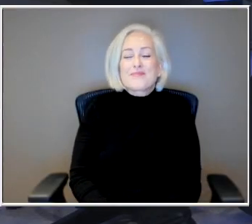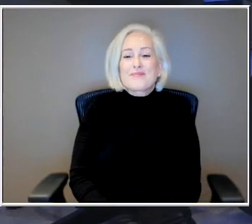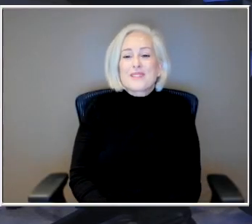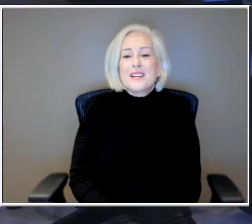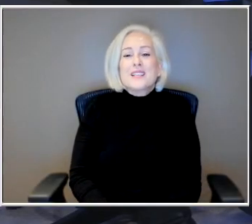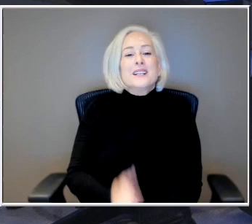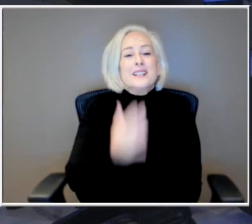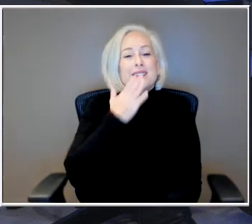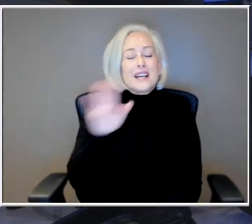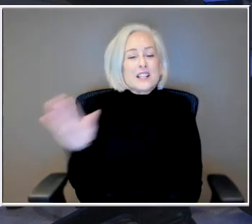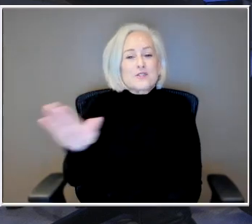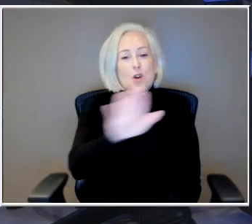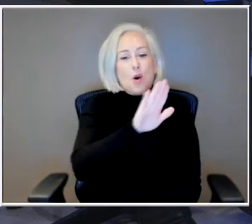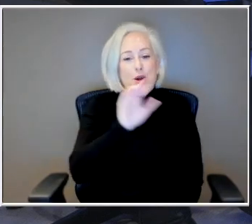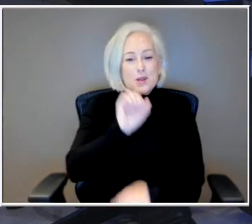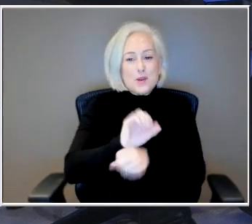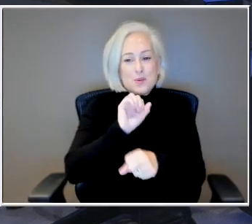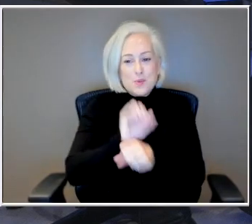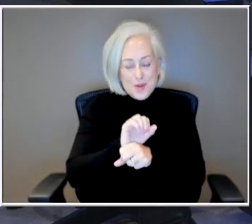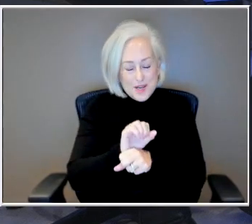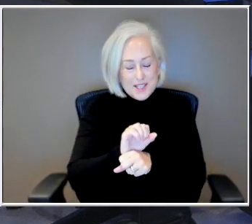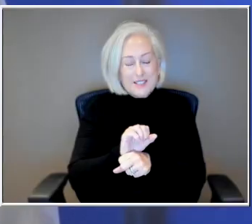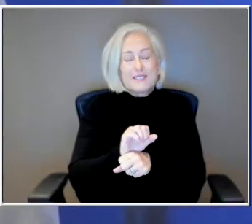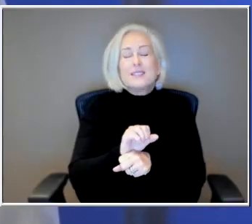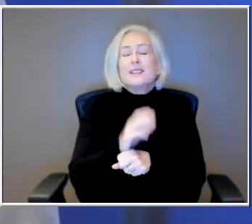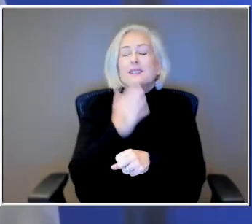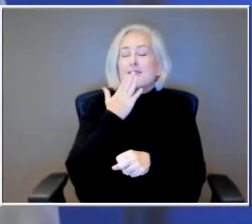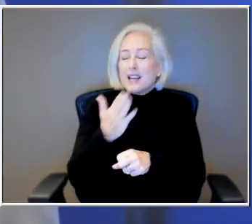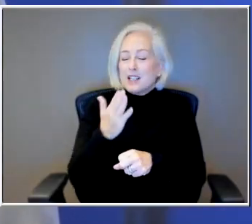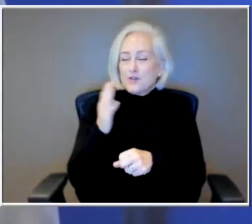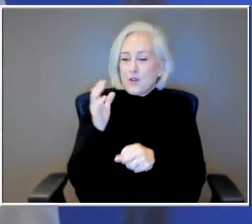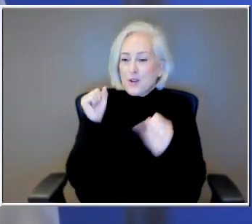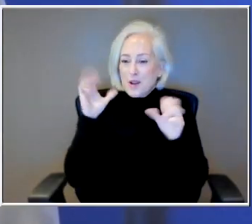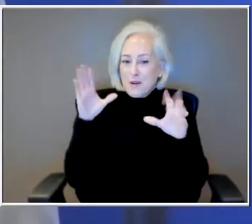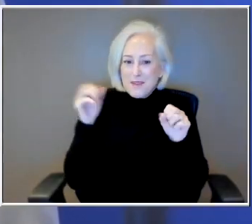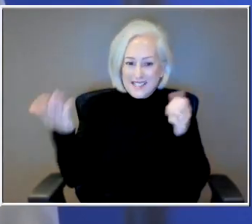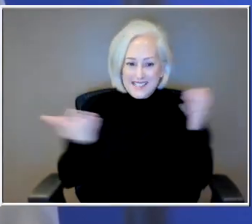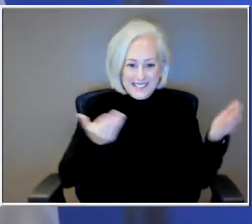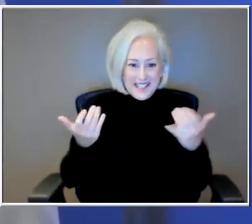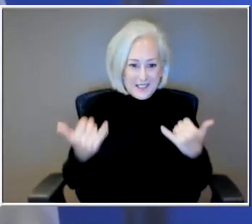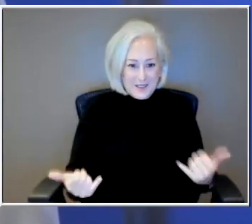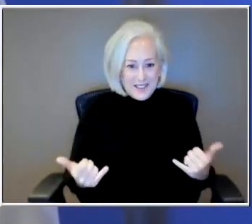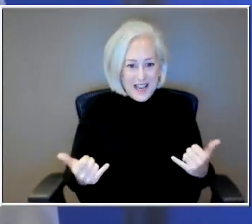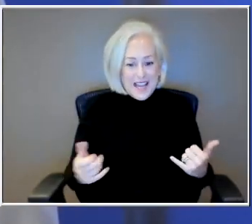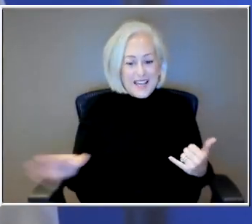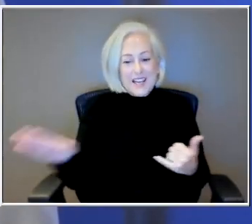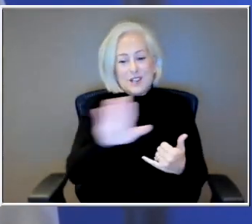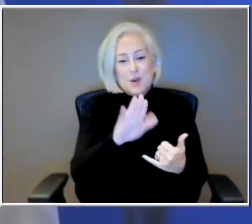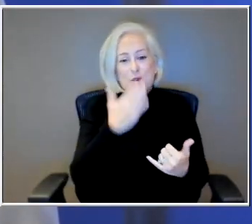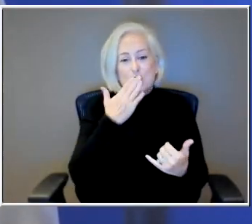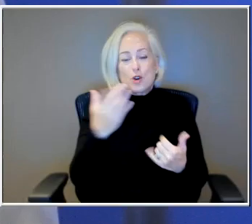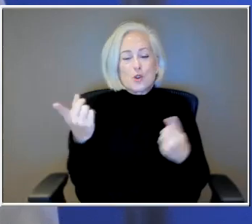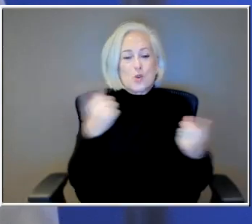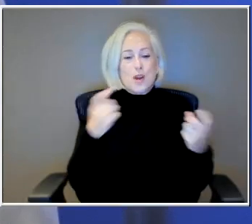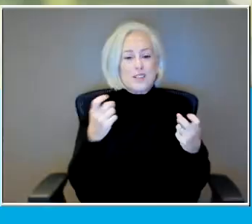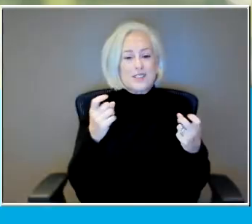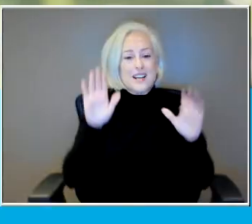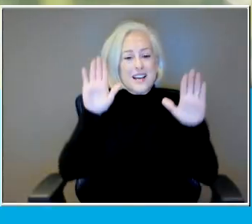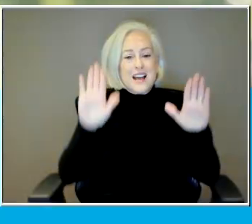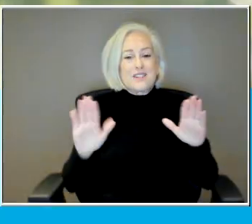all the work that you do. Thanks to all of our amazing guests today and to our viewers for your great questions. Have a great day, and we'll see you back here